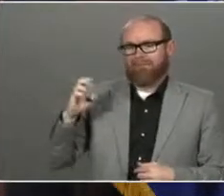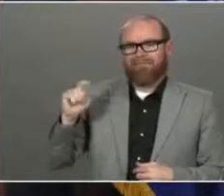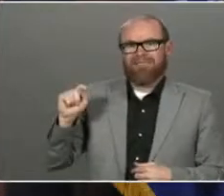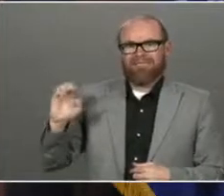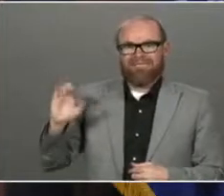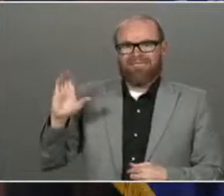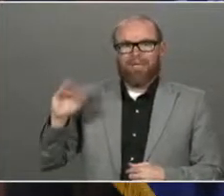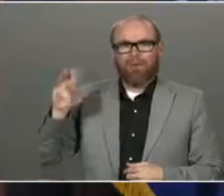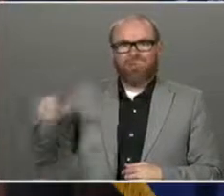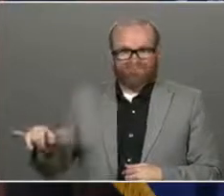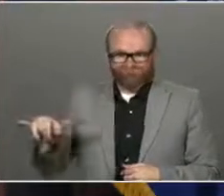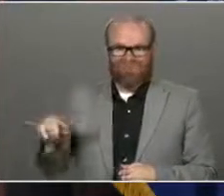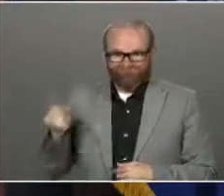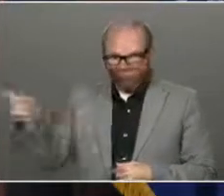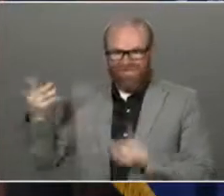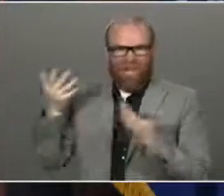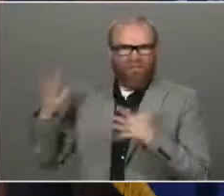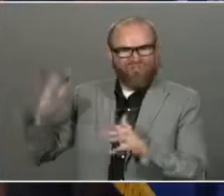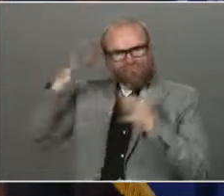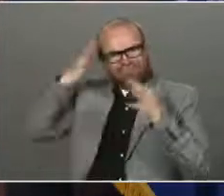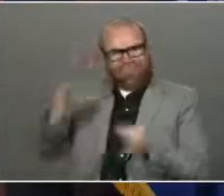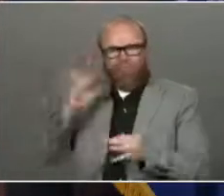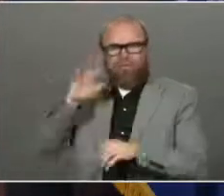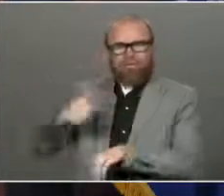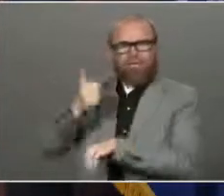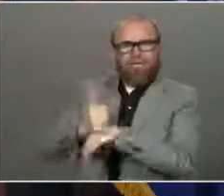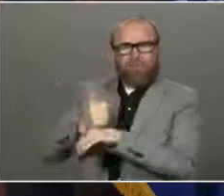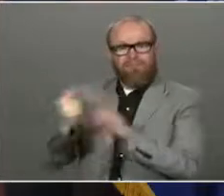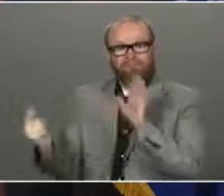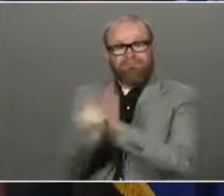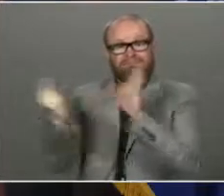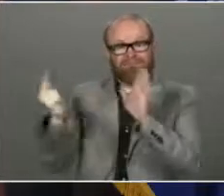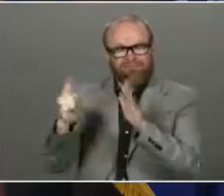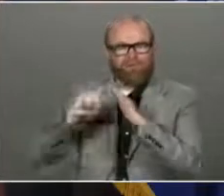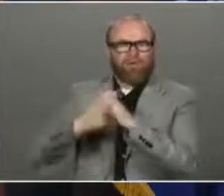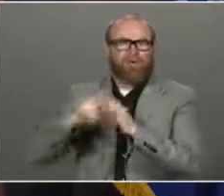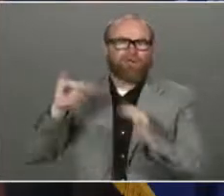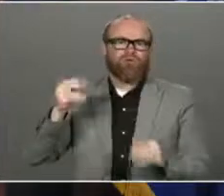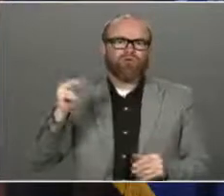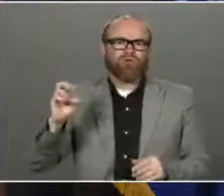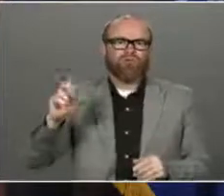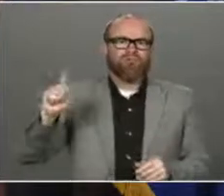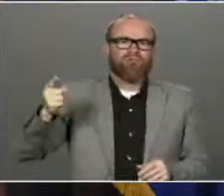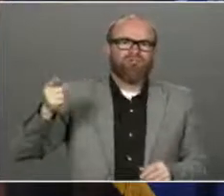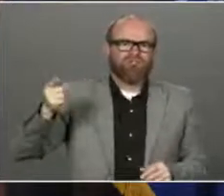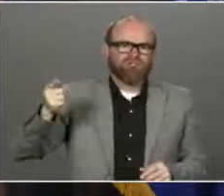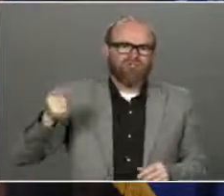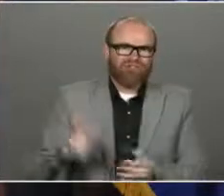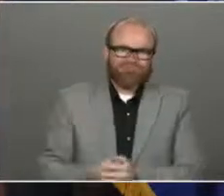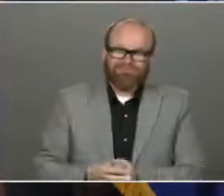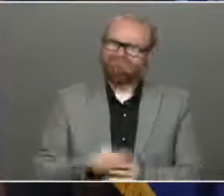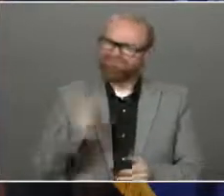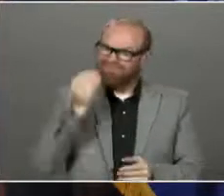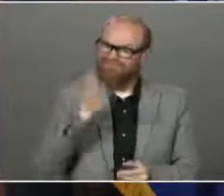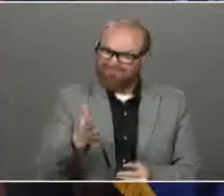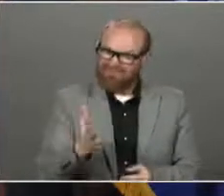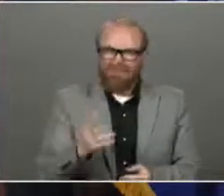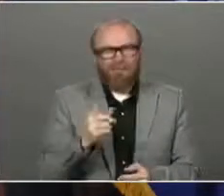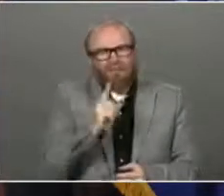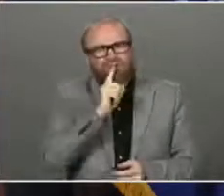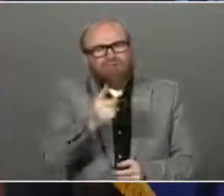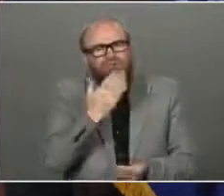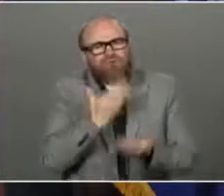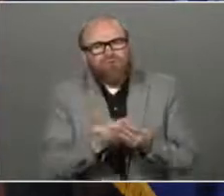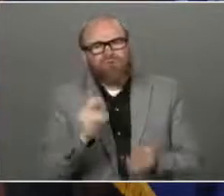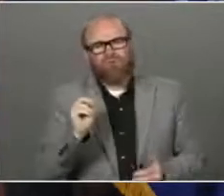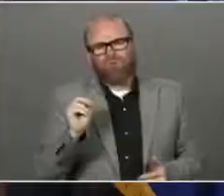have restrictions as early as June 1st, based on what we're seeing right now. Now, the good news is, and I do want to say there is some good news.